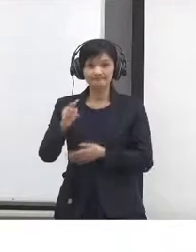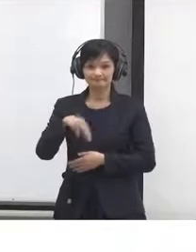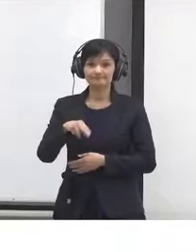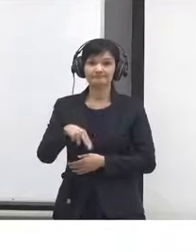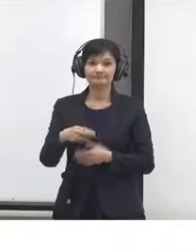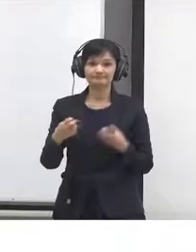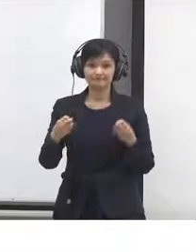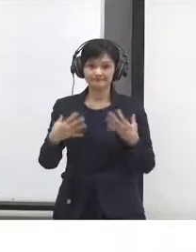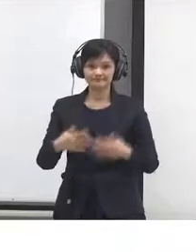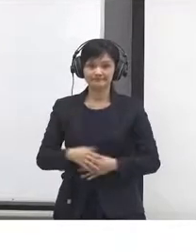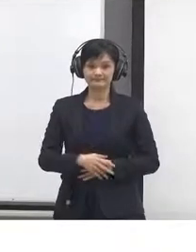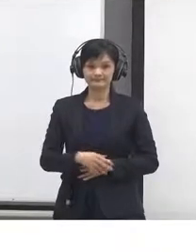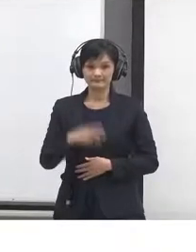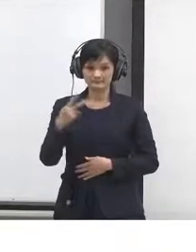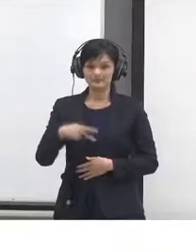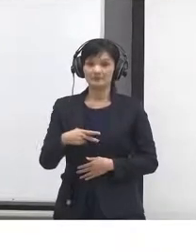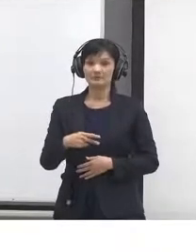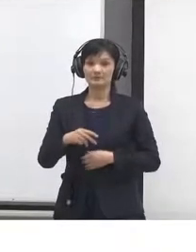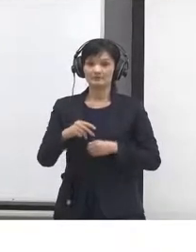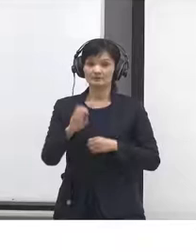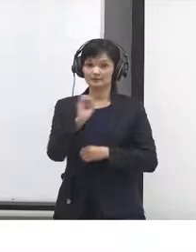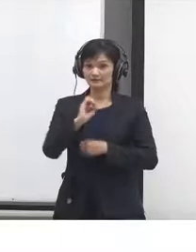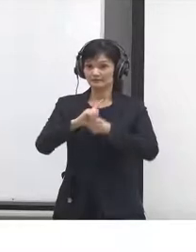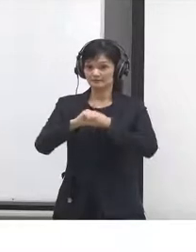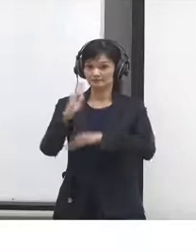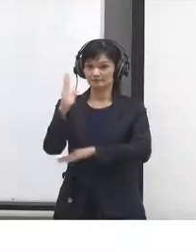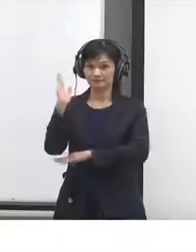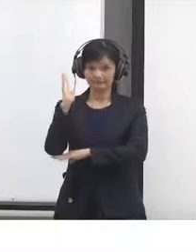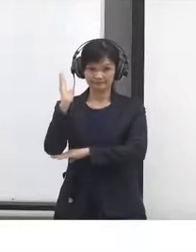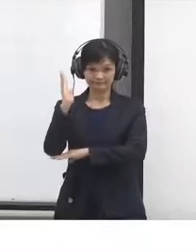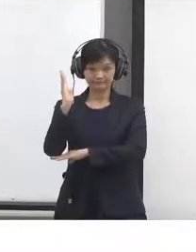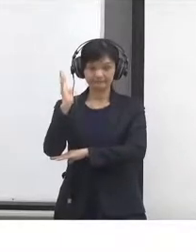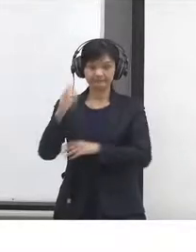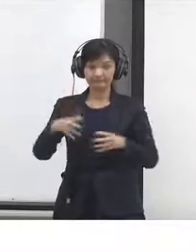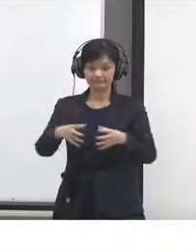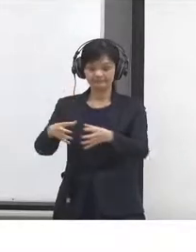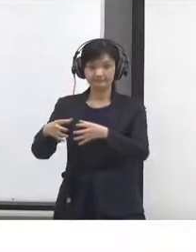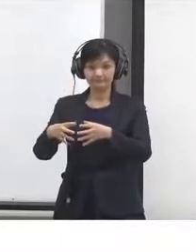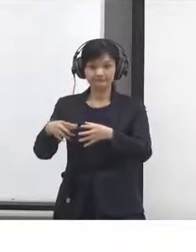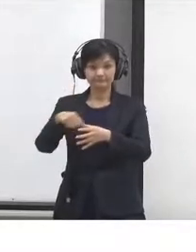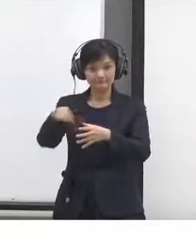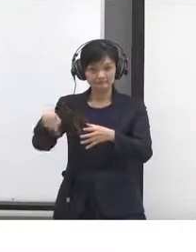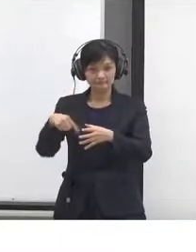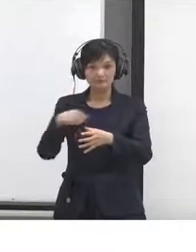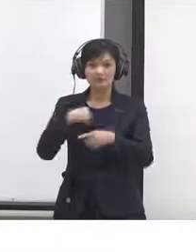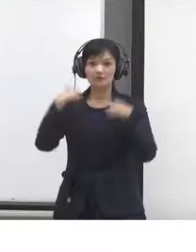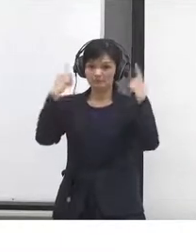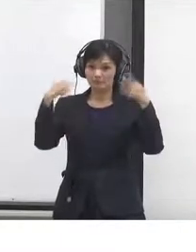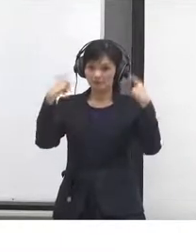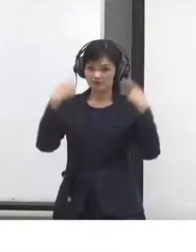GovZero, we are always trying to find someone to translate the language. So yeah.